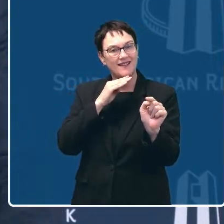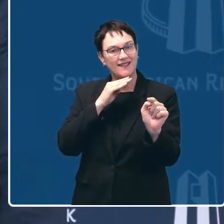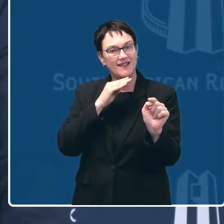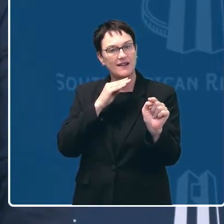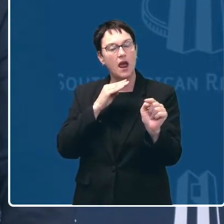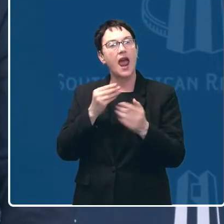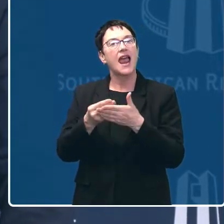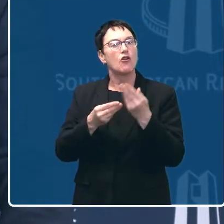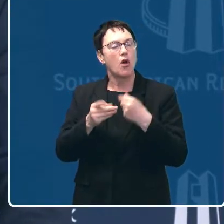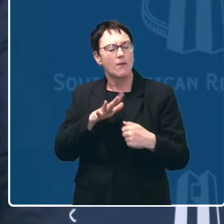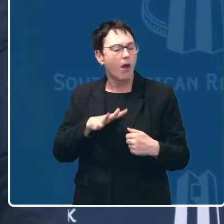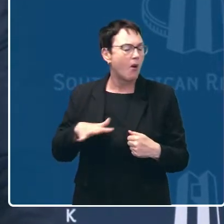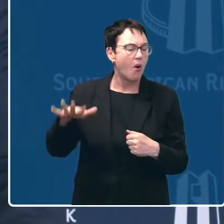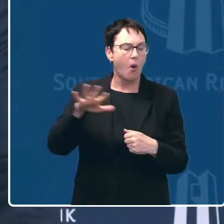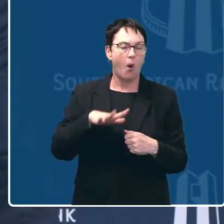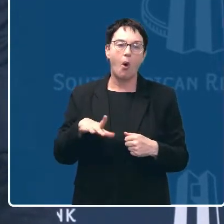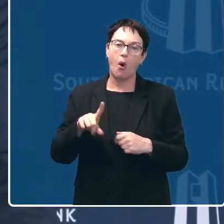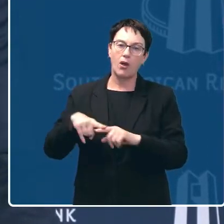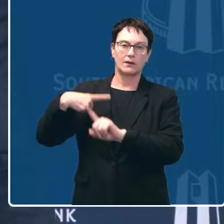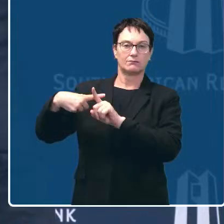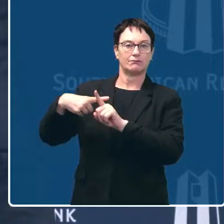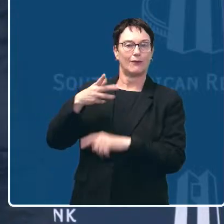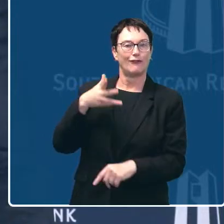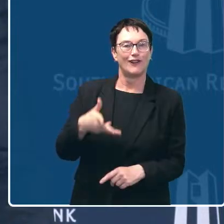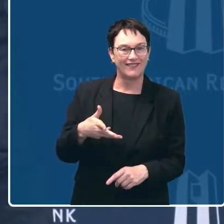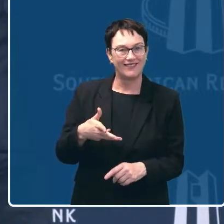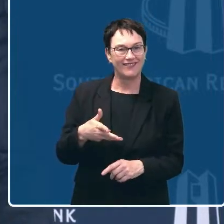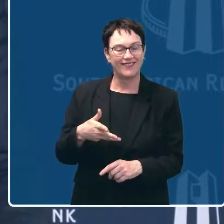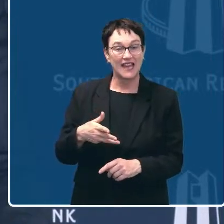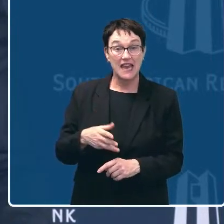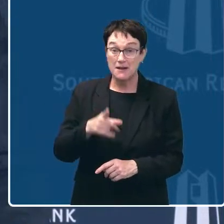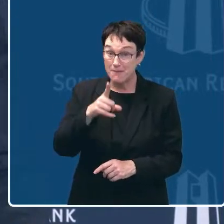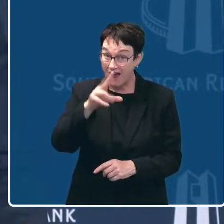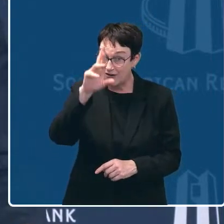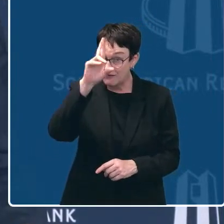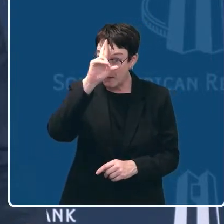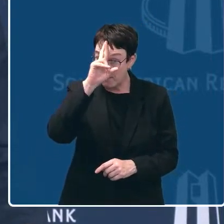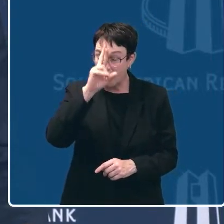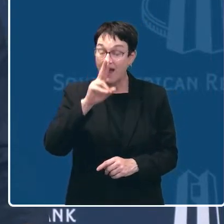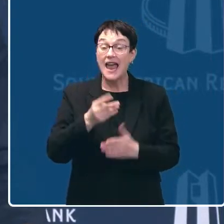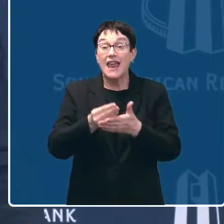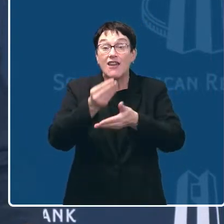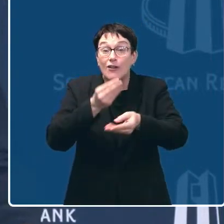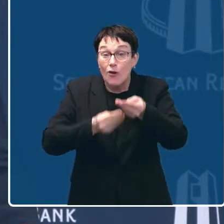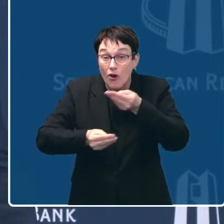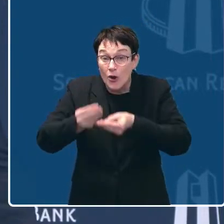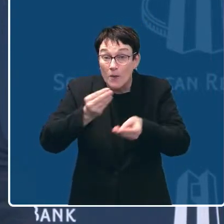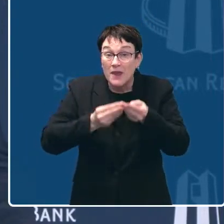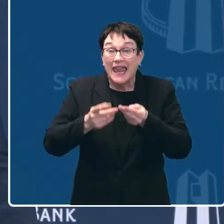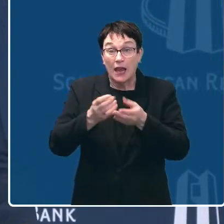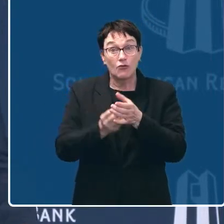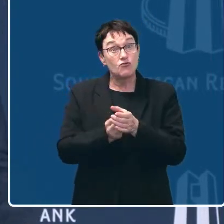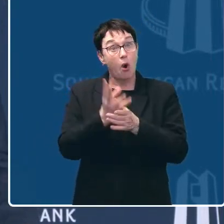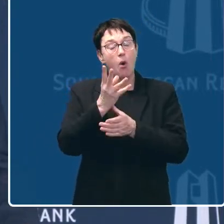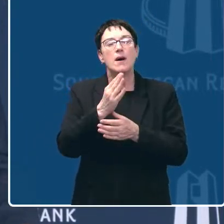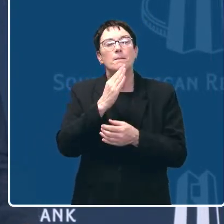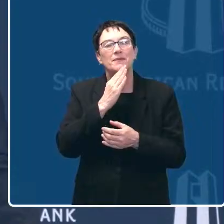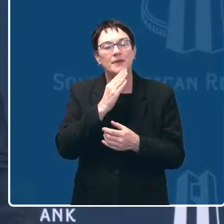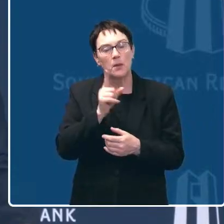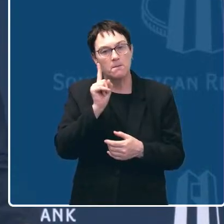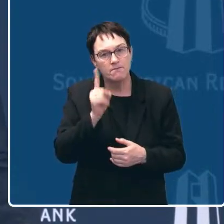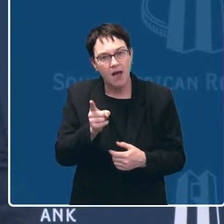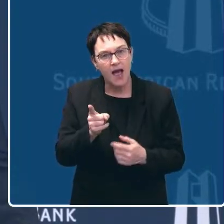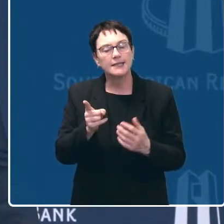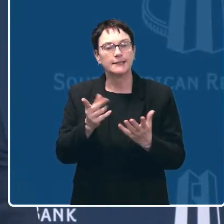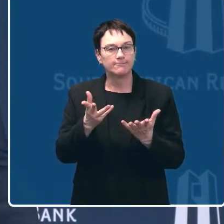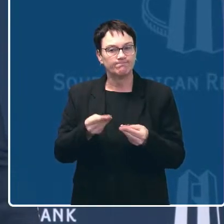entire economy, but a growing economy should also be an economy that creates jobs, which means that we would